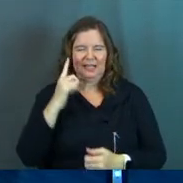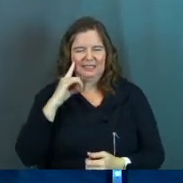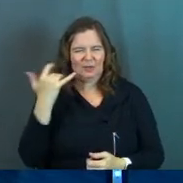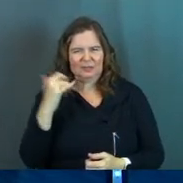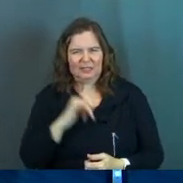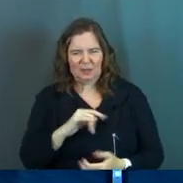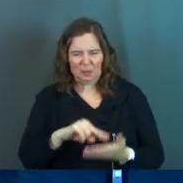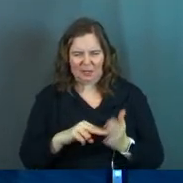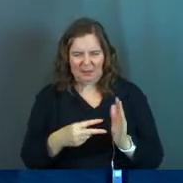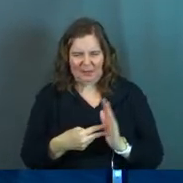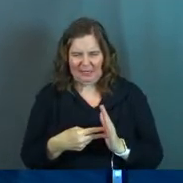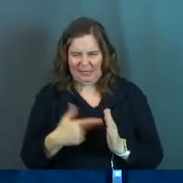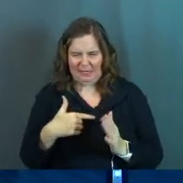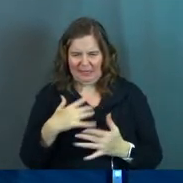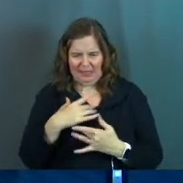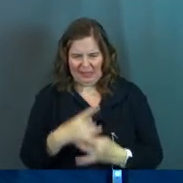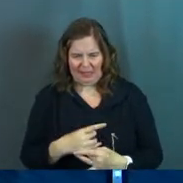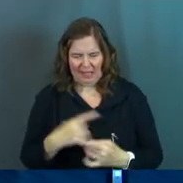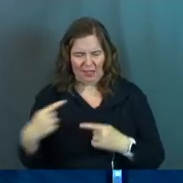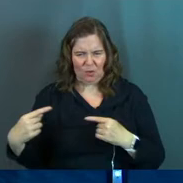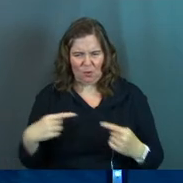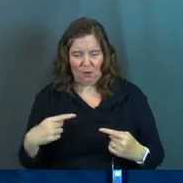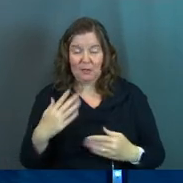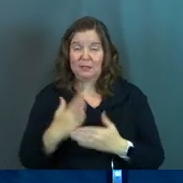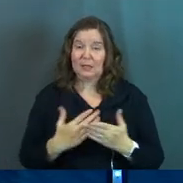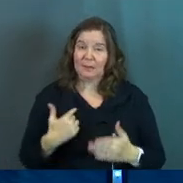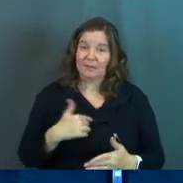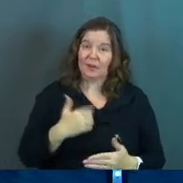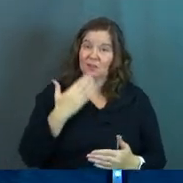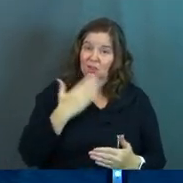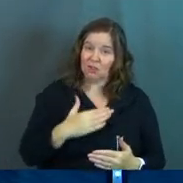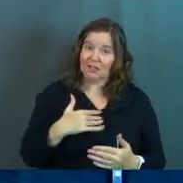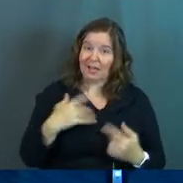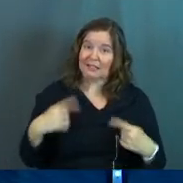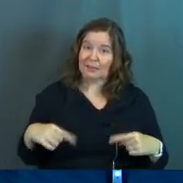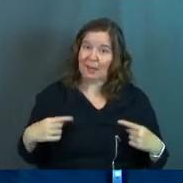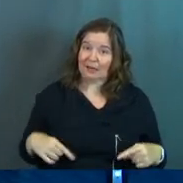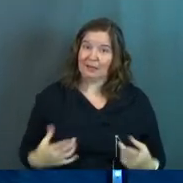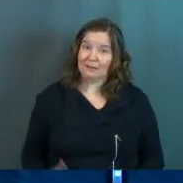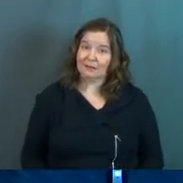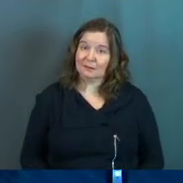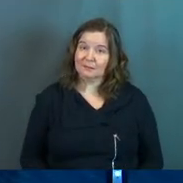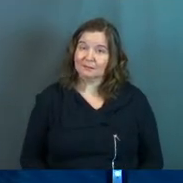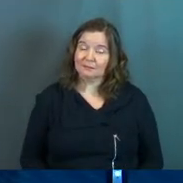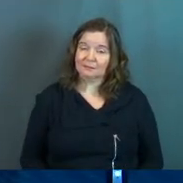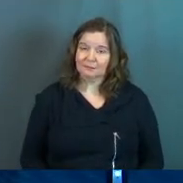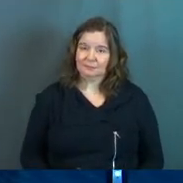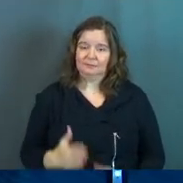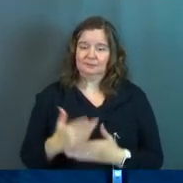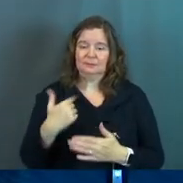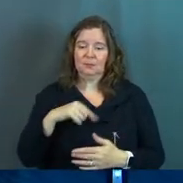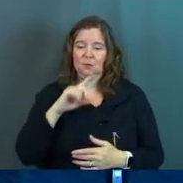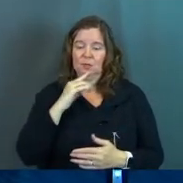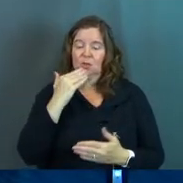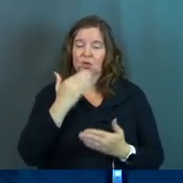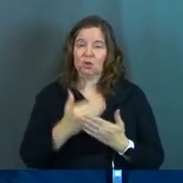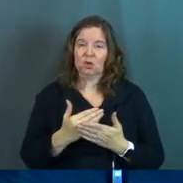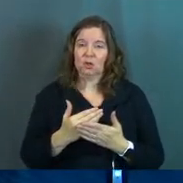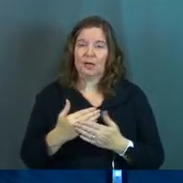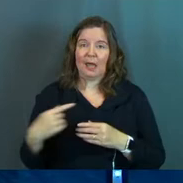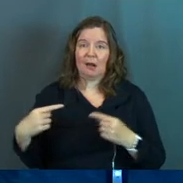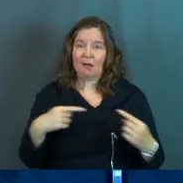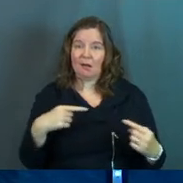on the surface. What do you mean? They like the quarrel. Some of us are good at debating. Some of us are really good